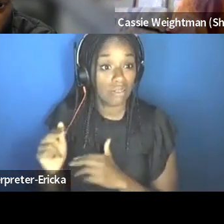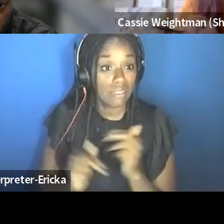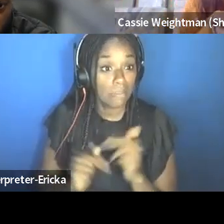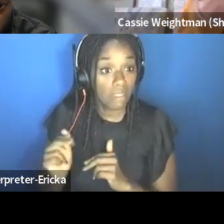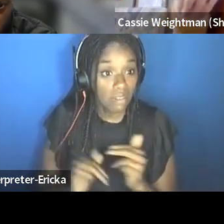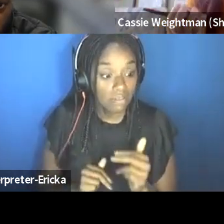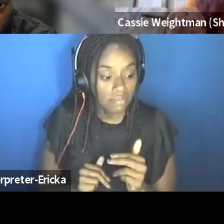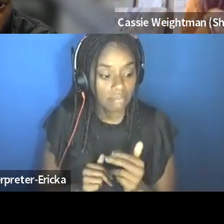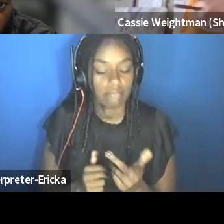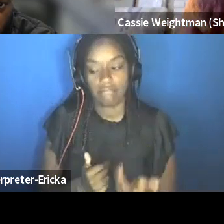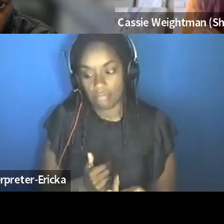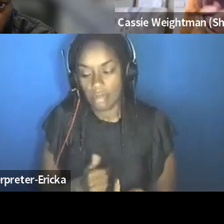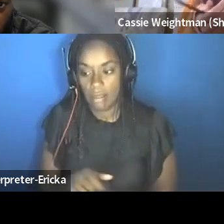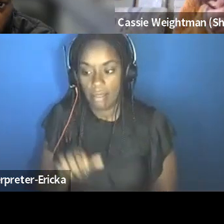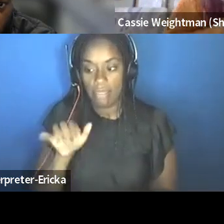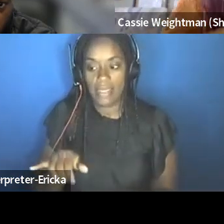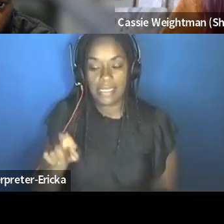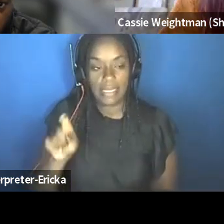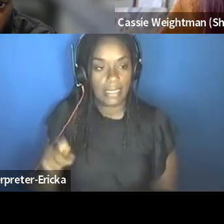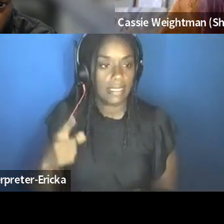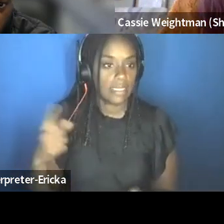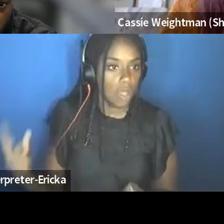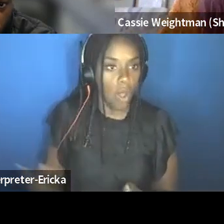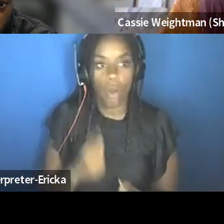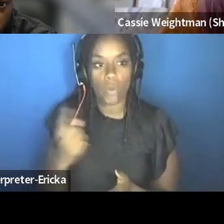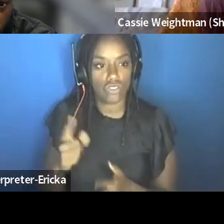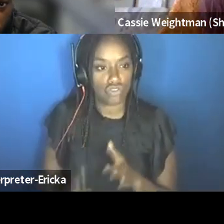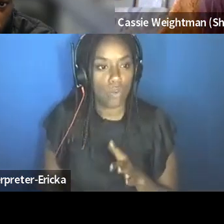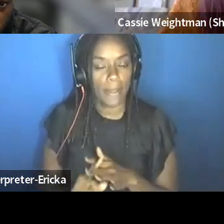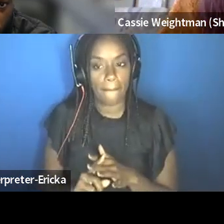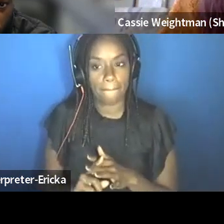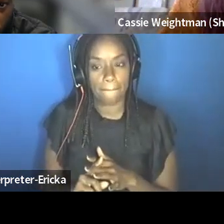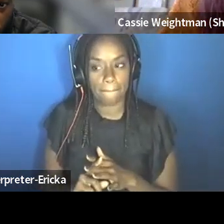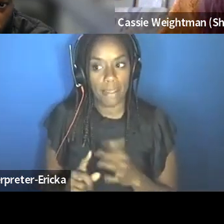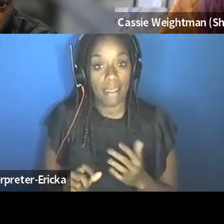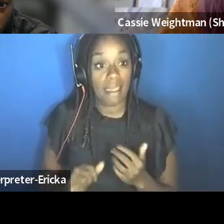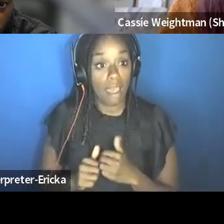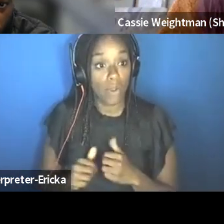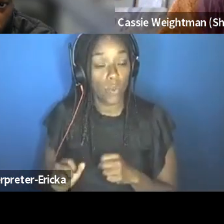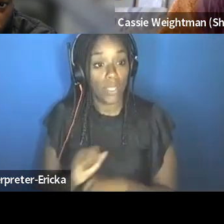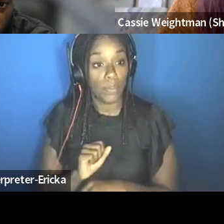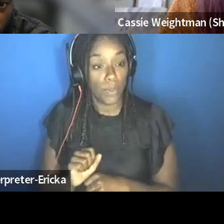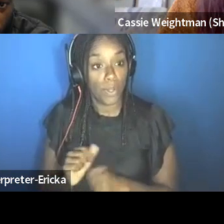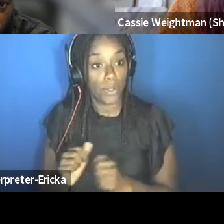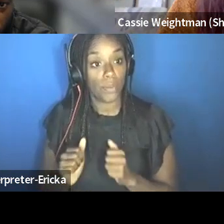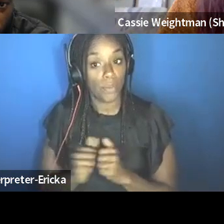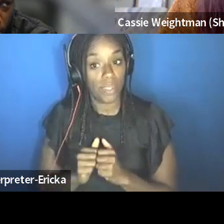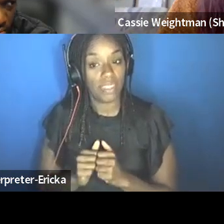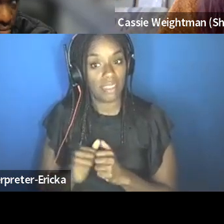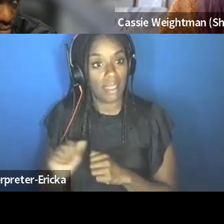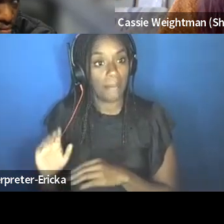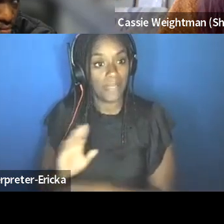like, that is a need that's always showing up. And it's like, how do we work with an